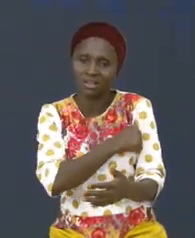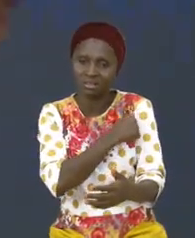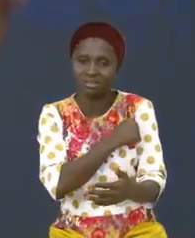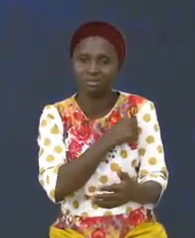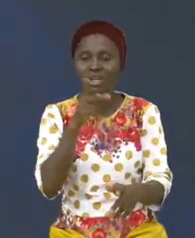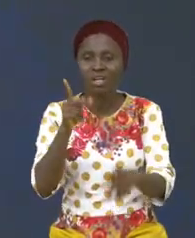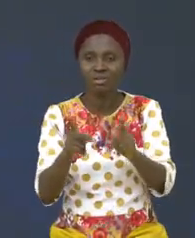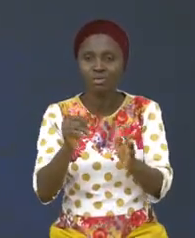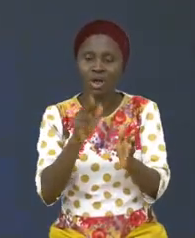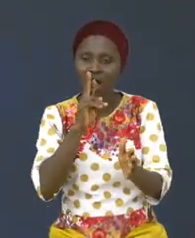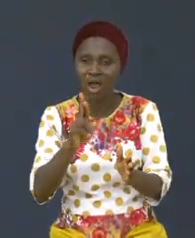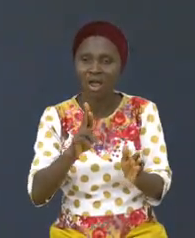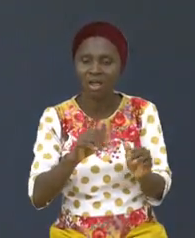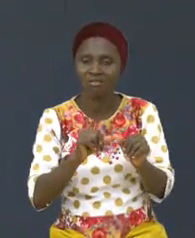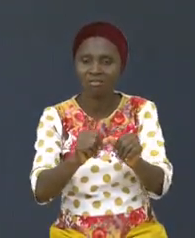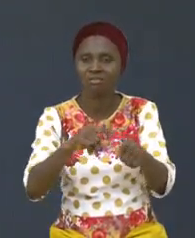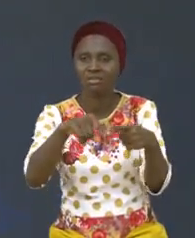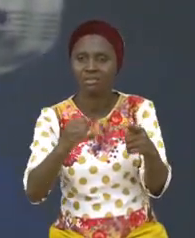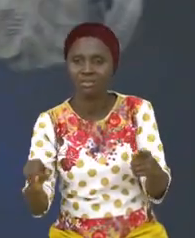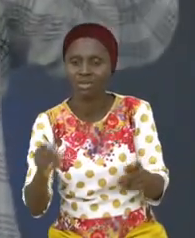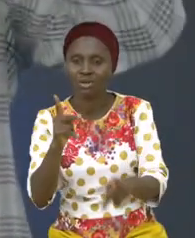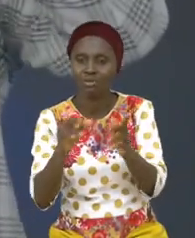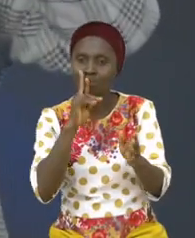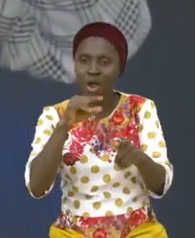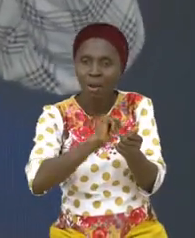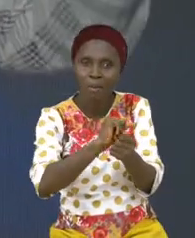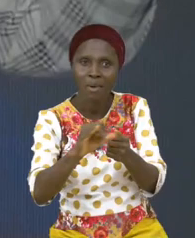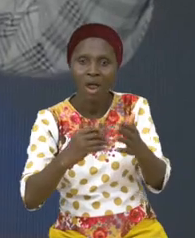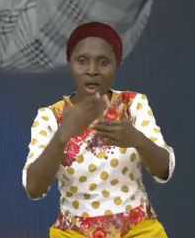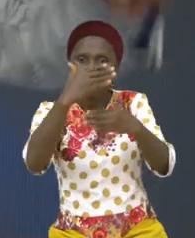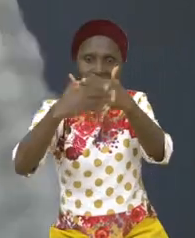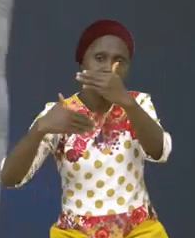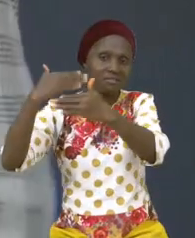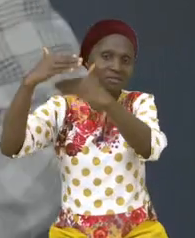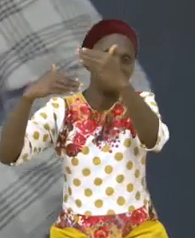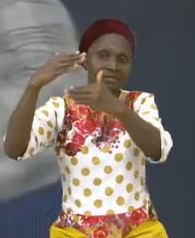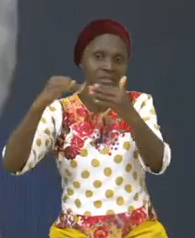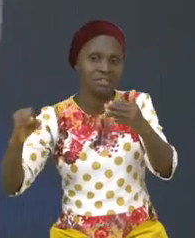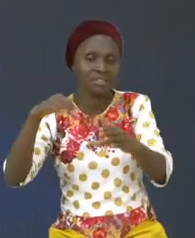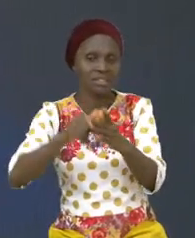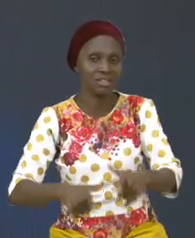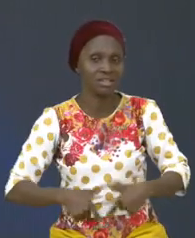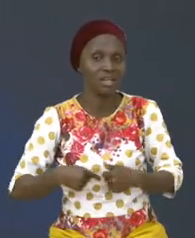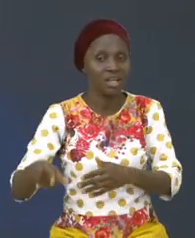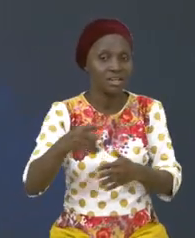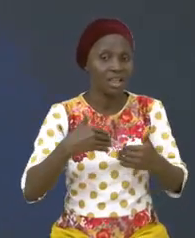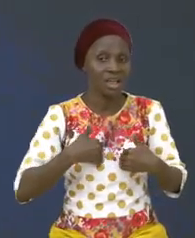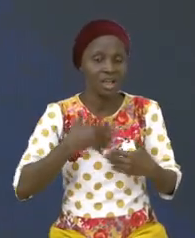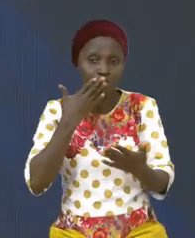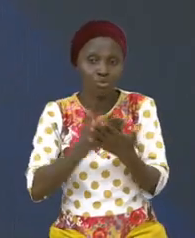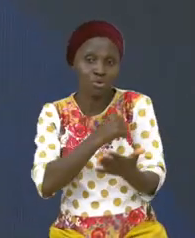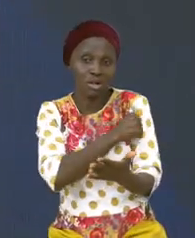and the people who are advancing in life, they have the attitude of the advancing. In